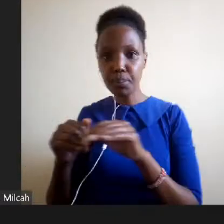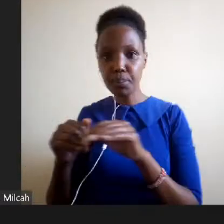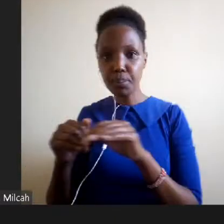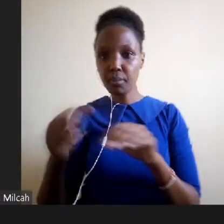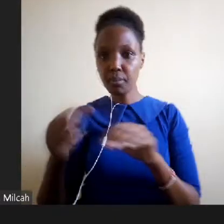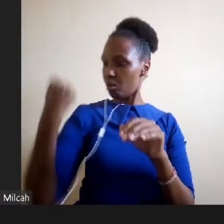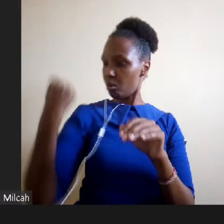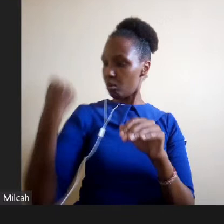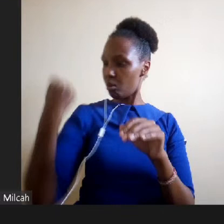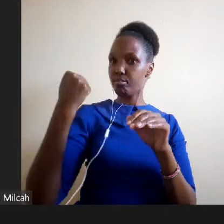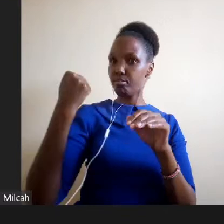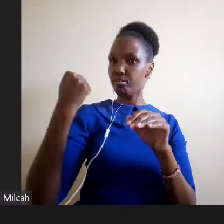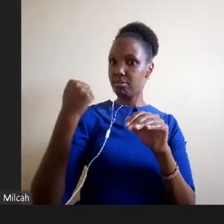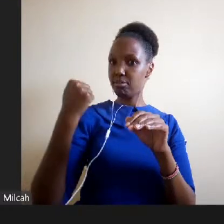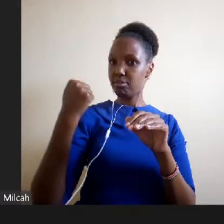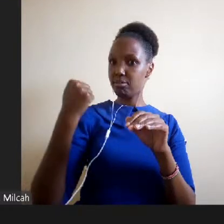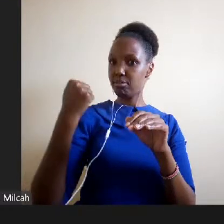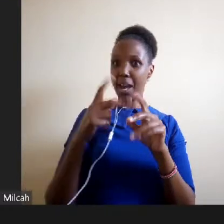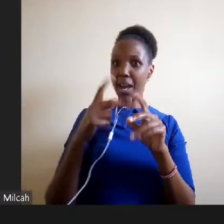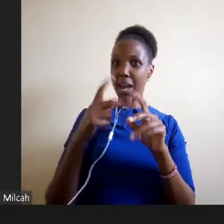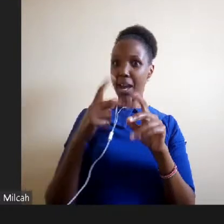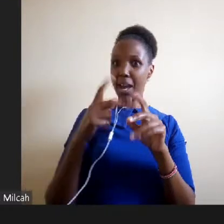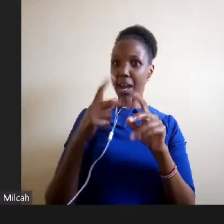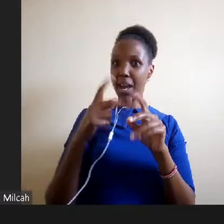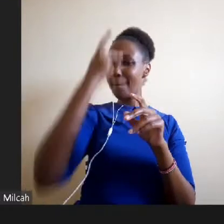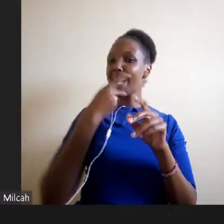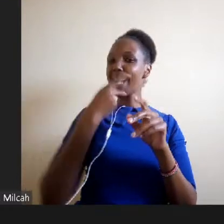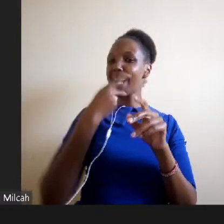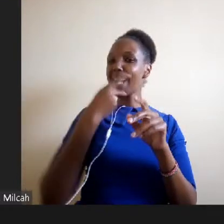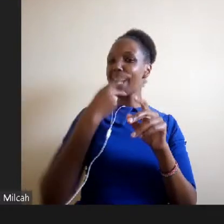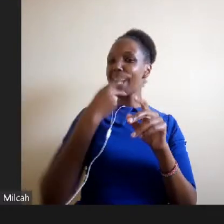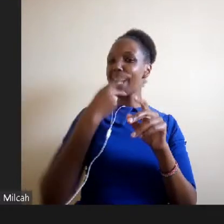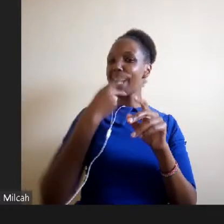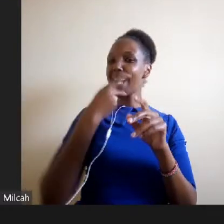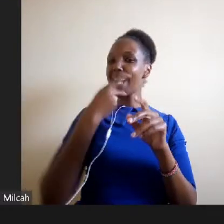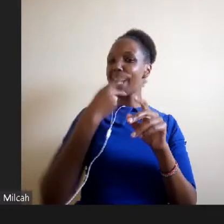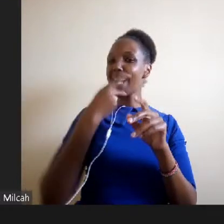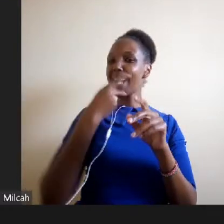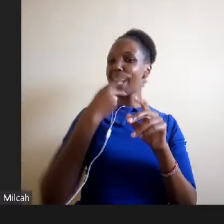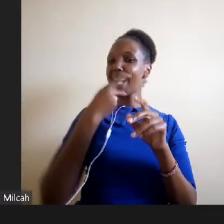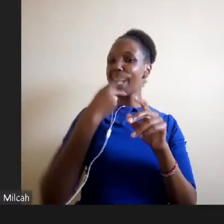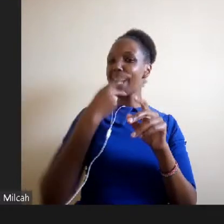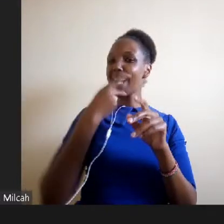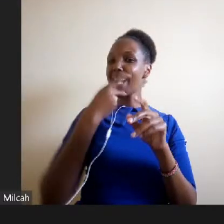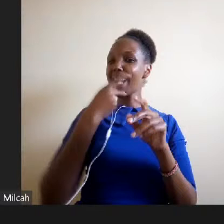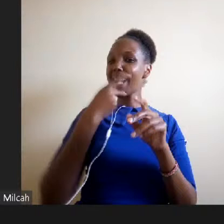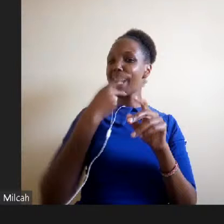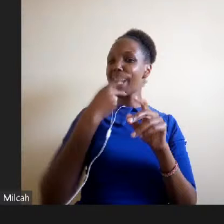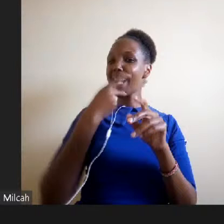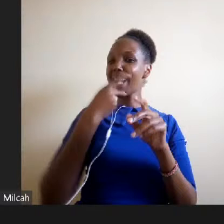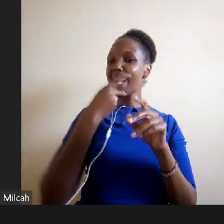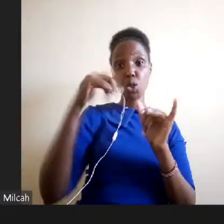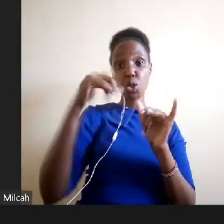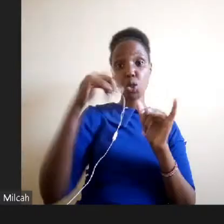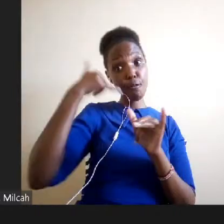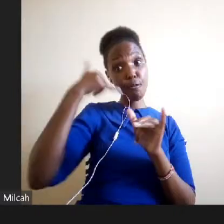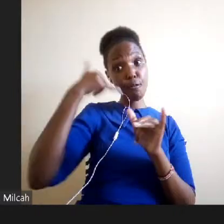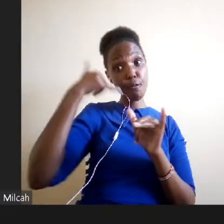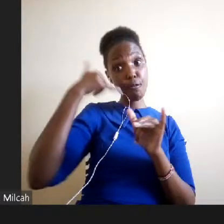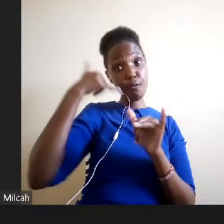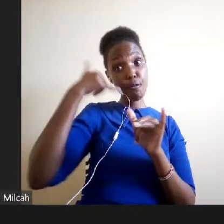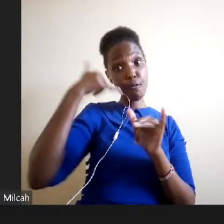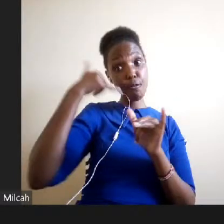morning, I was so happy. I woke up and found that there are parents who have already started utilizing this particular setting. On your mobile phones, it